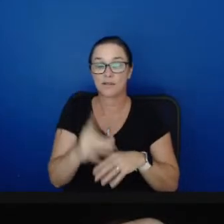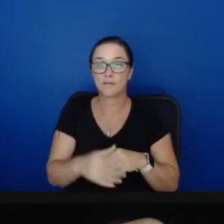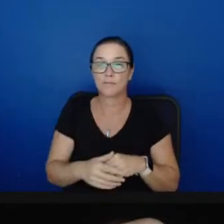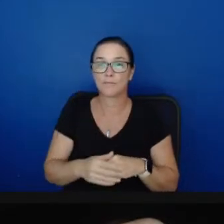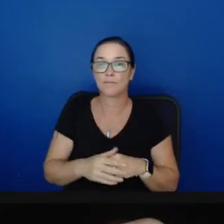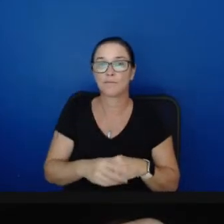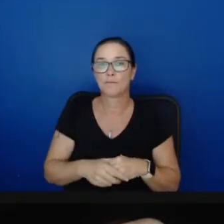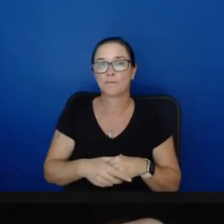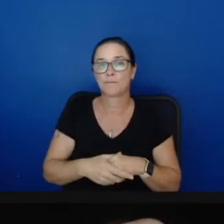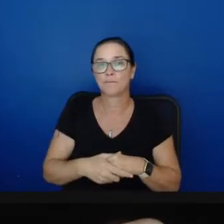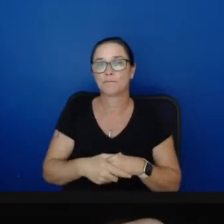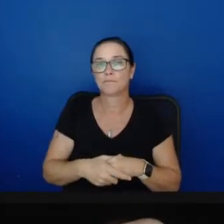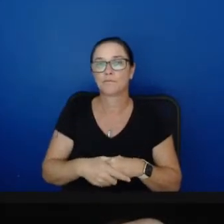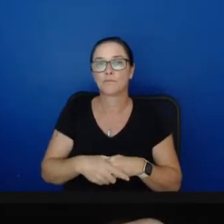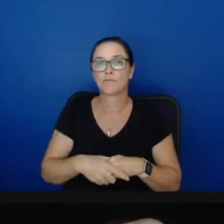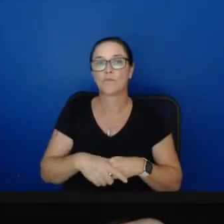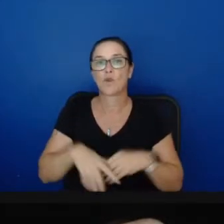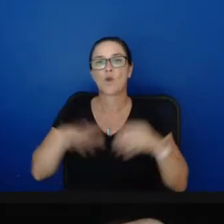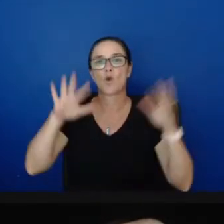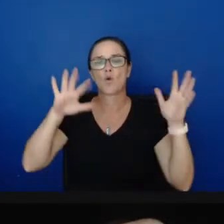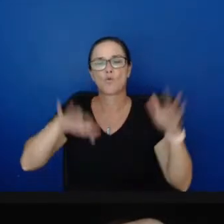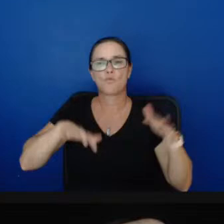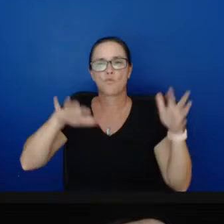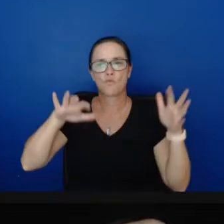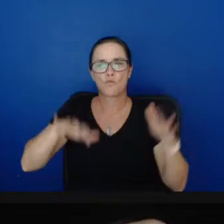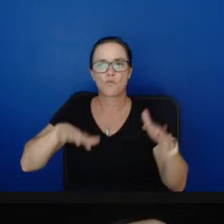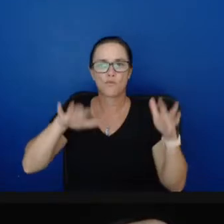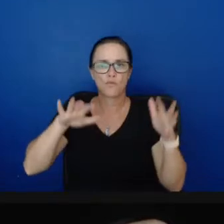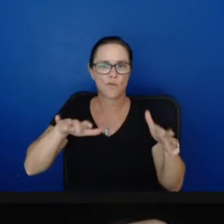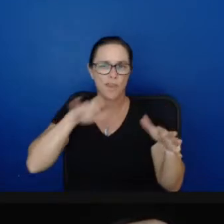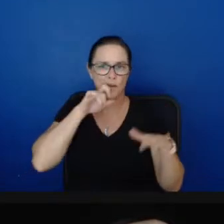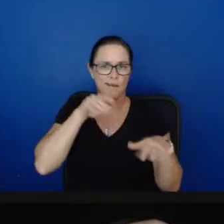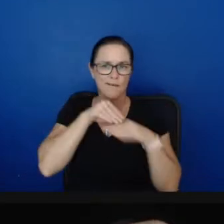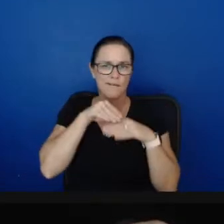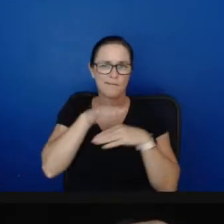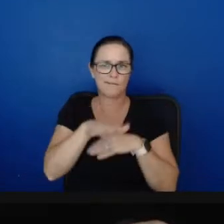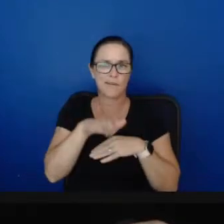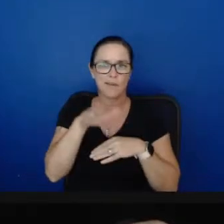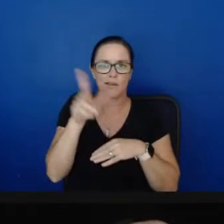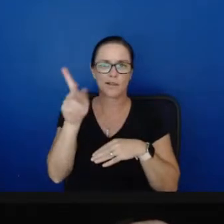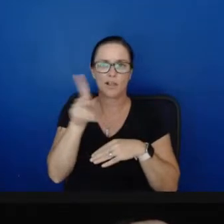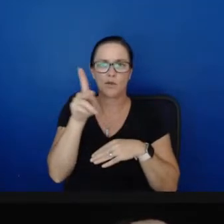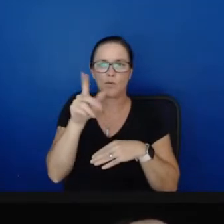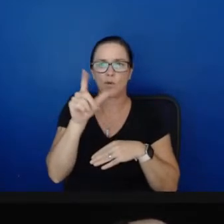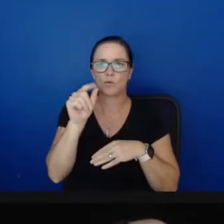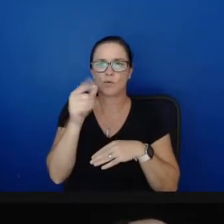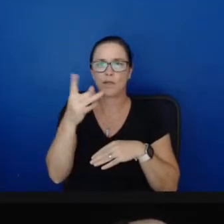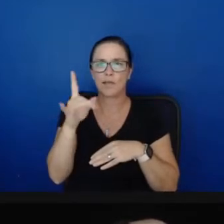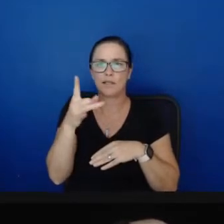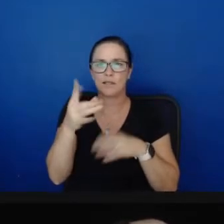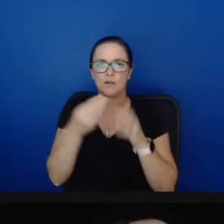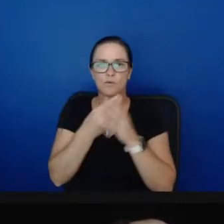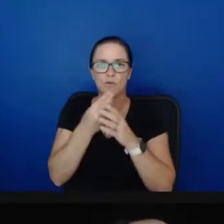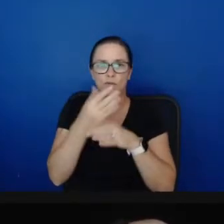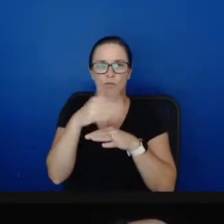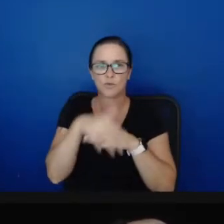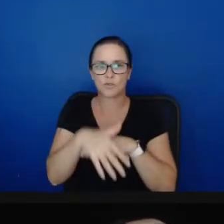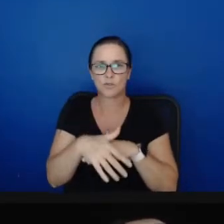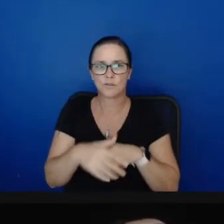Chiming in on rainfall being an unlikely factor in a 2018 rift eruption. Responding to our friends in